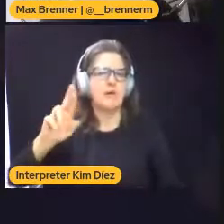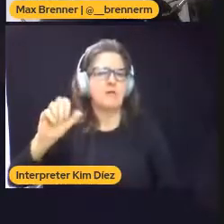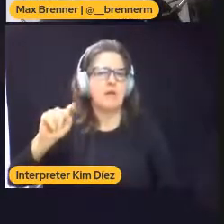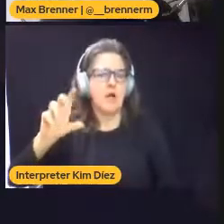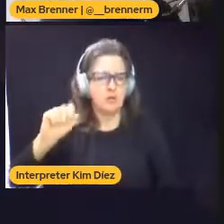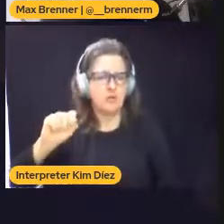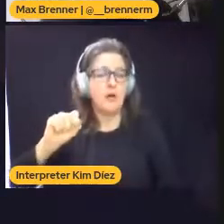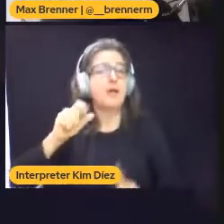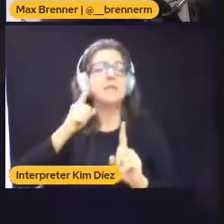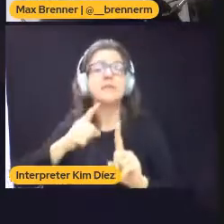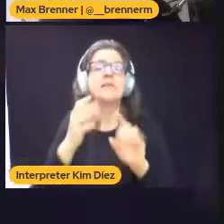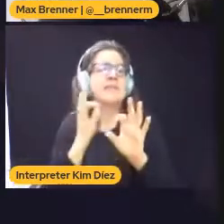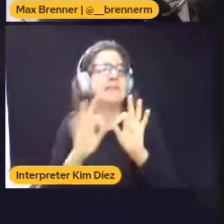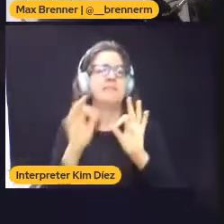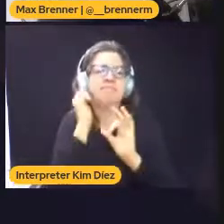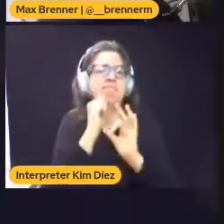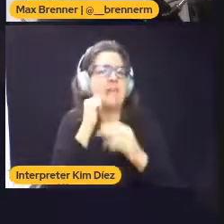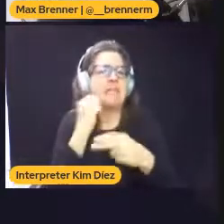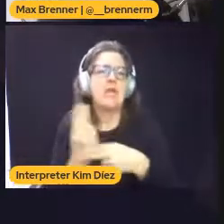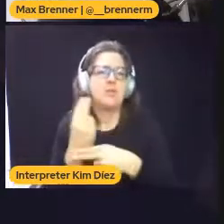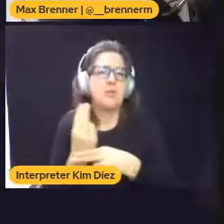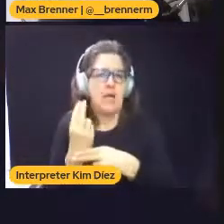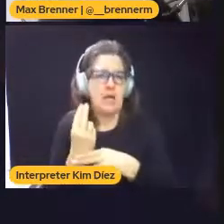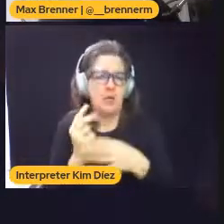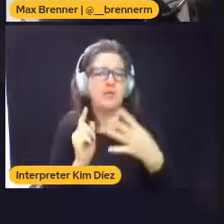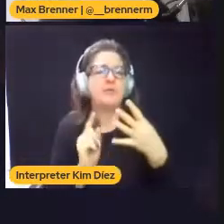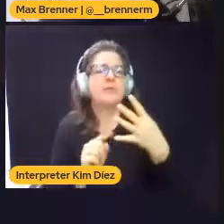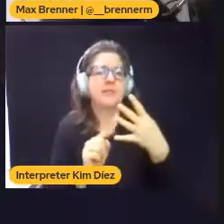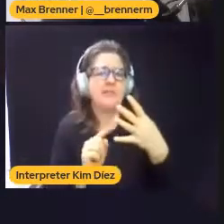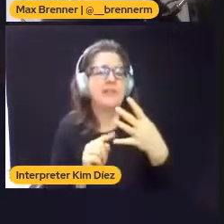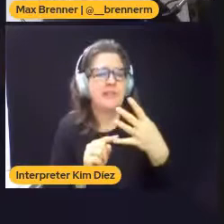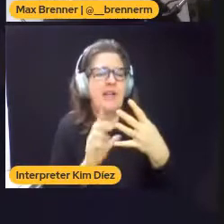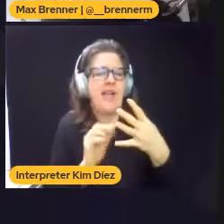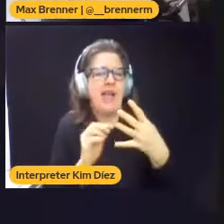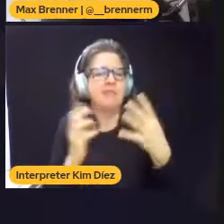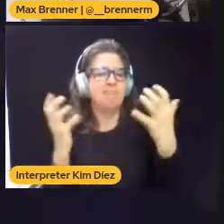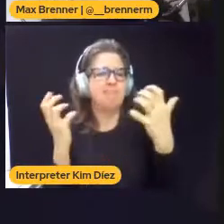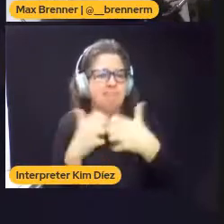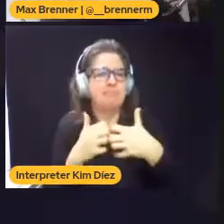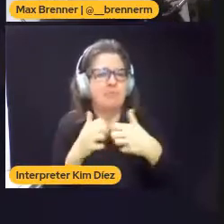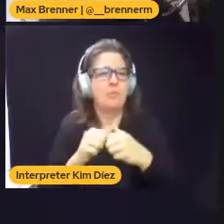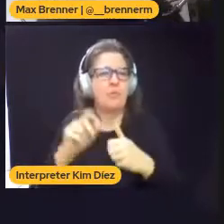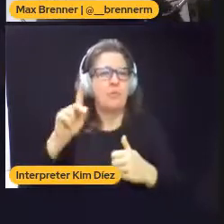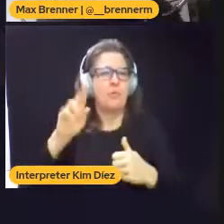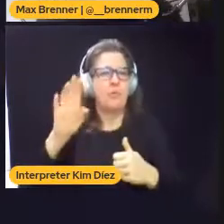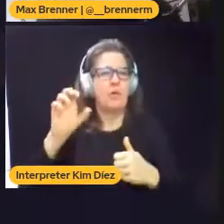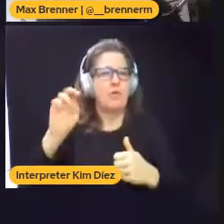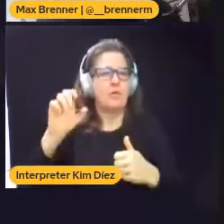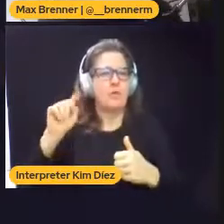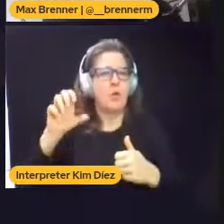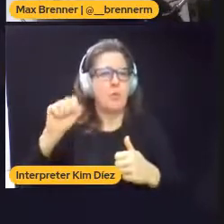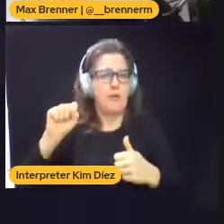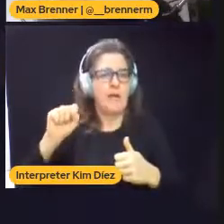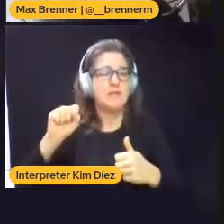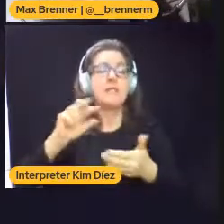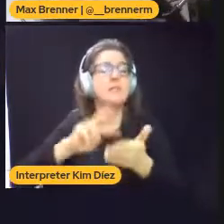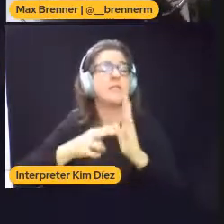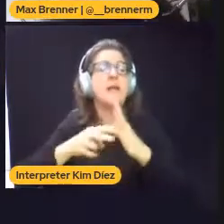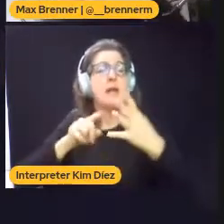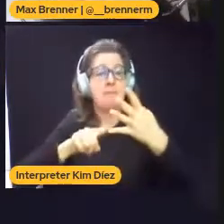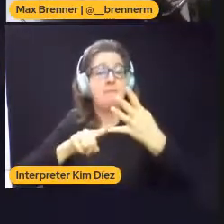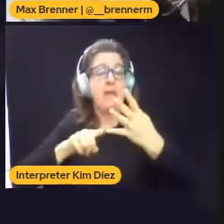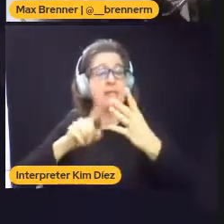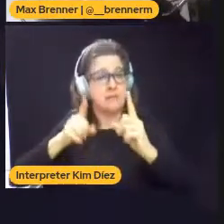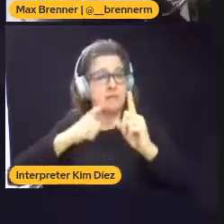cases. And it also aligns with Kubernetes versions, which means it aims to support. So for example, there's cdk8s